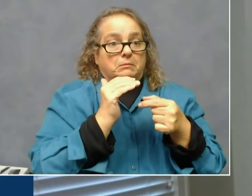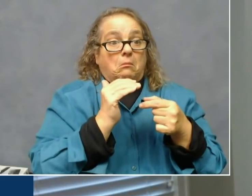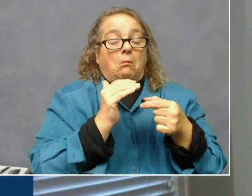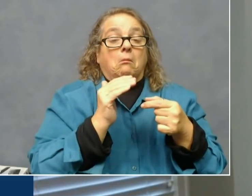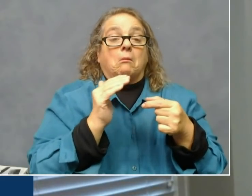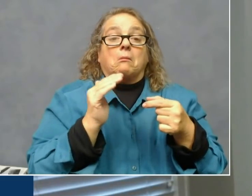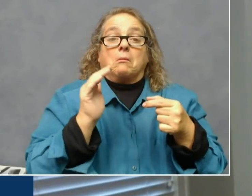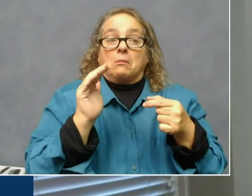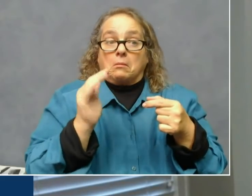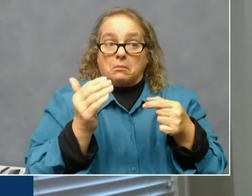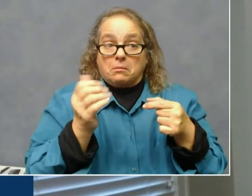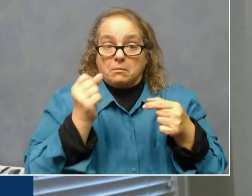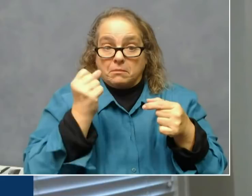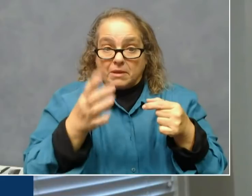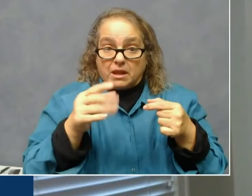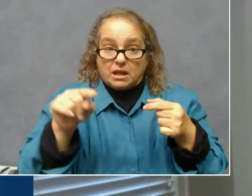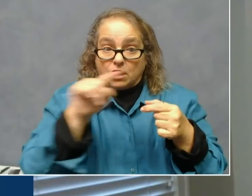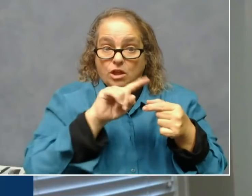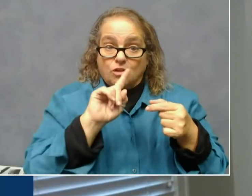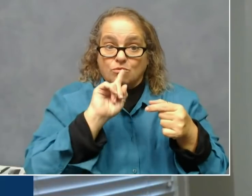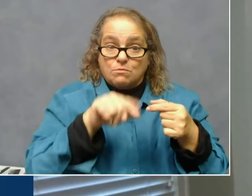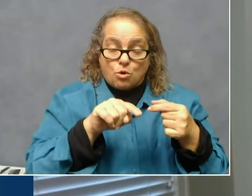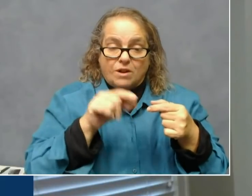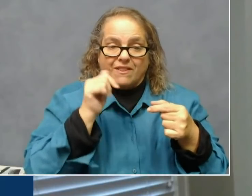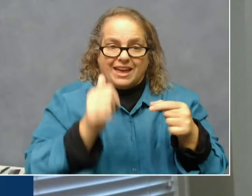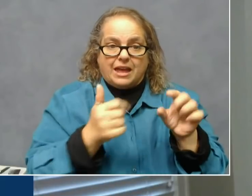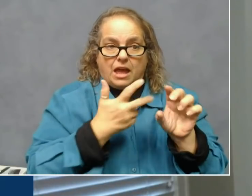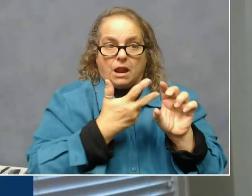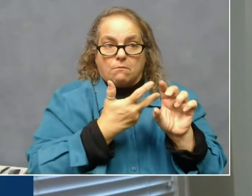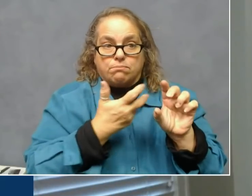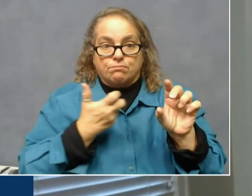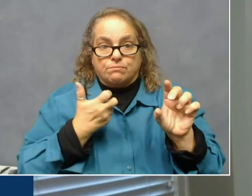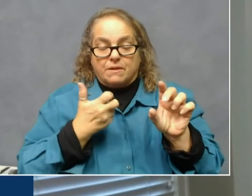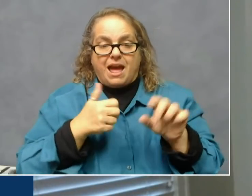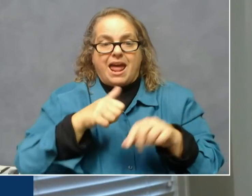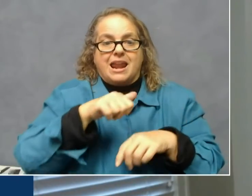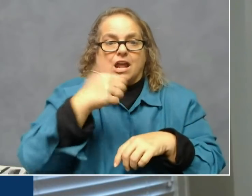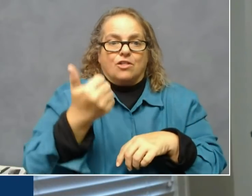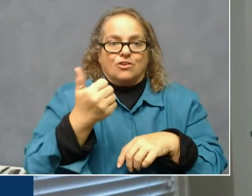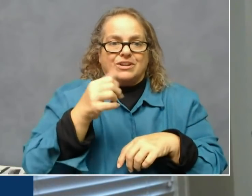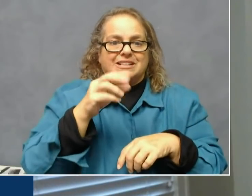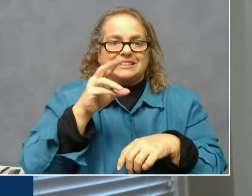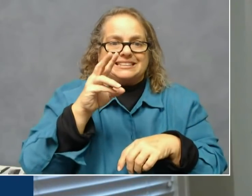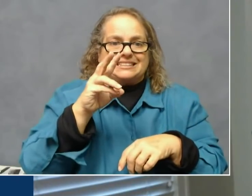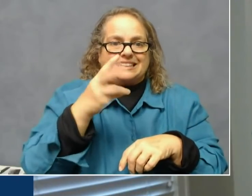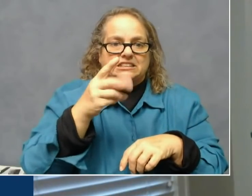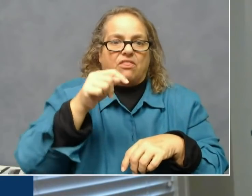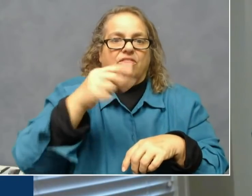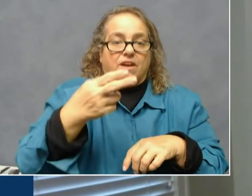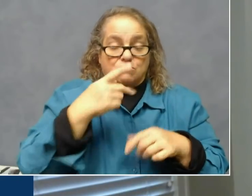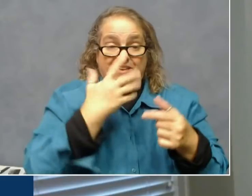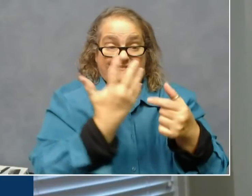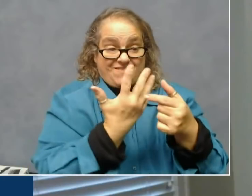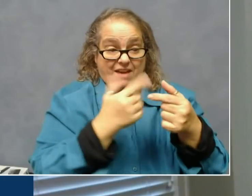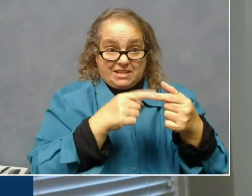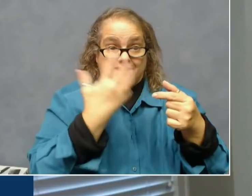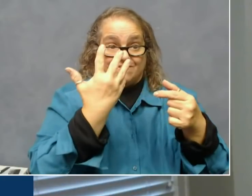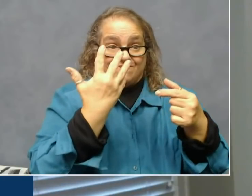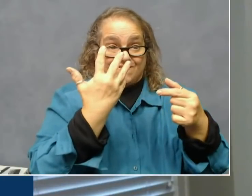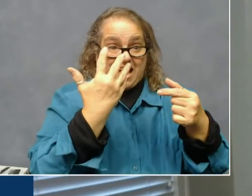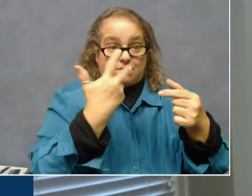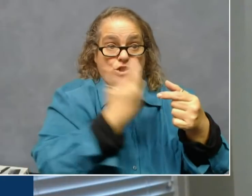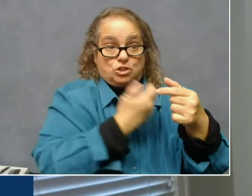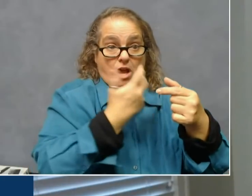were reporting that they were able to pull out a full 6th additional dose for a 5-dose vial. It may be there's extra